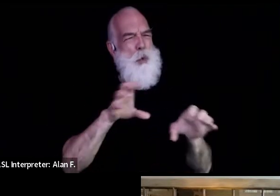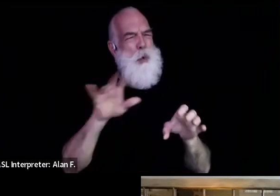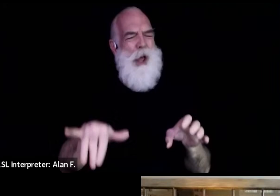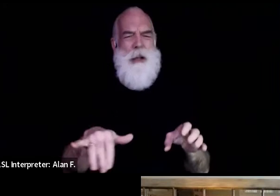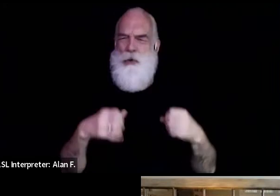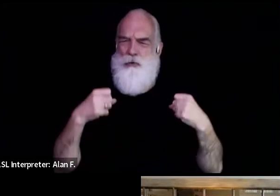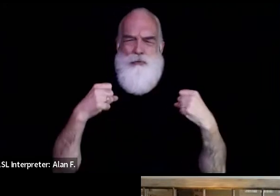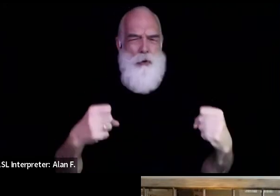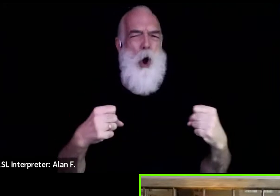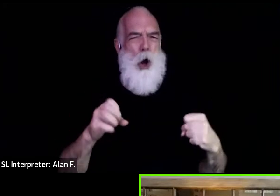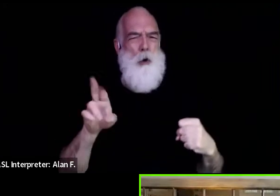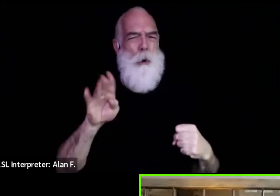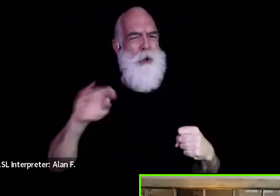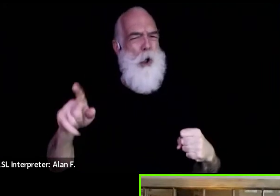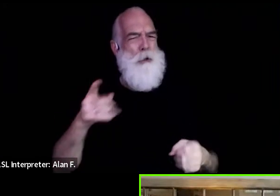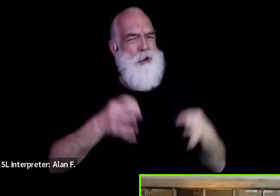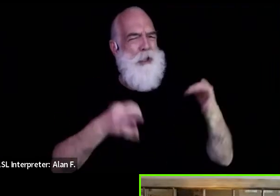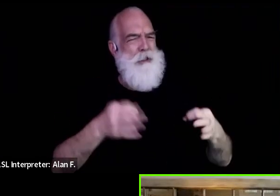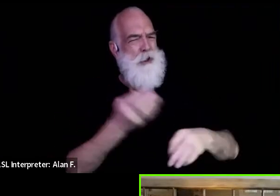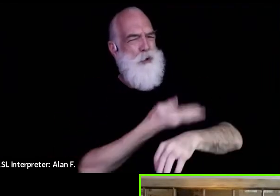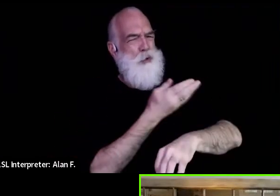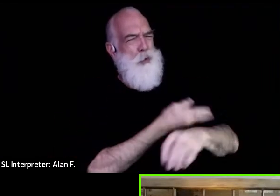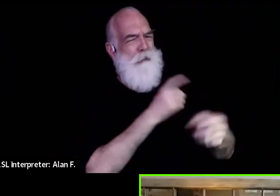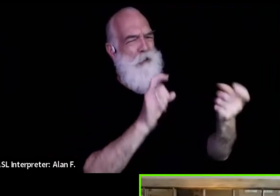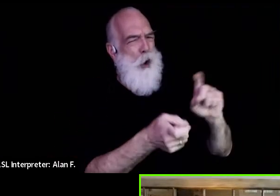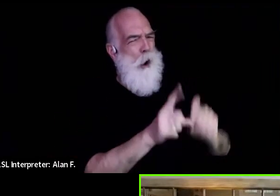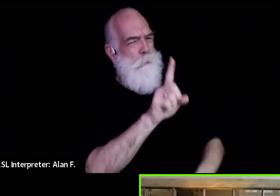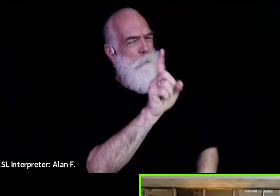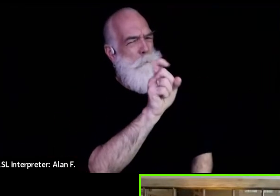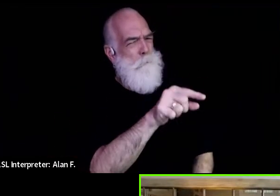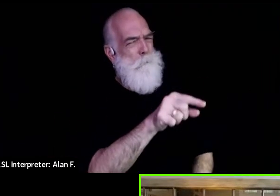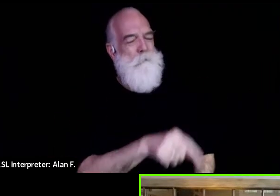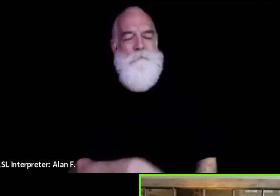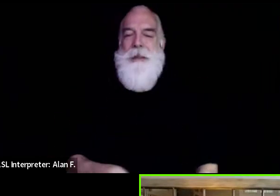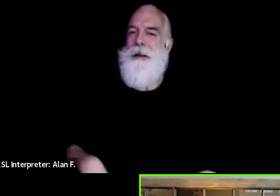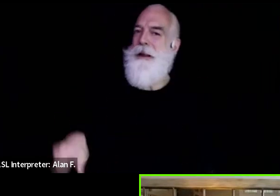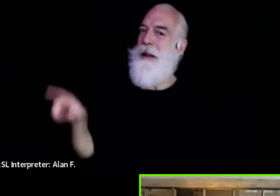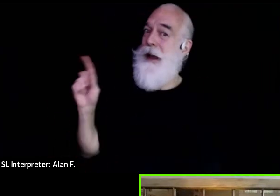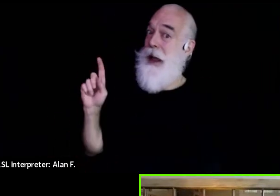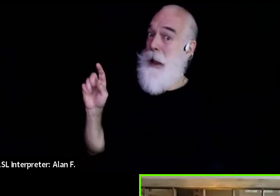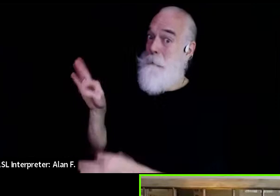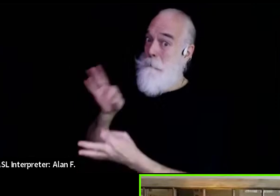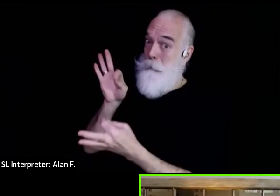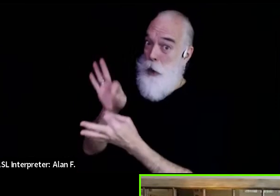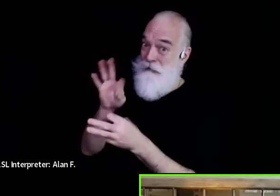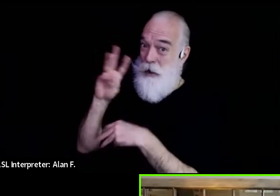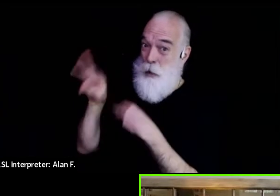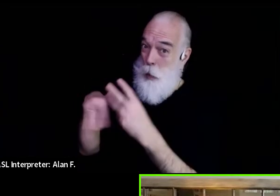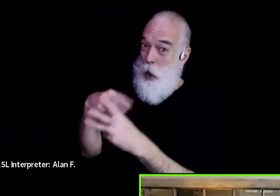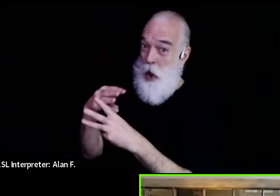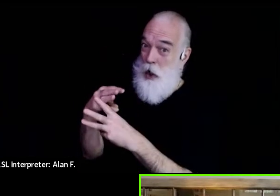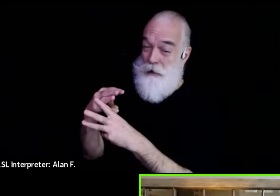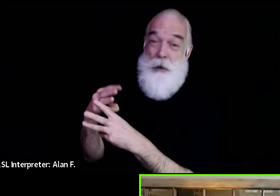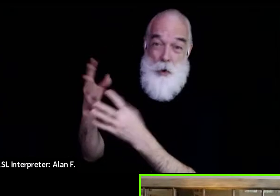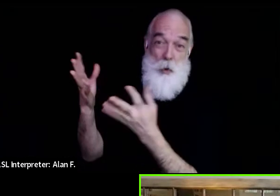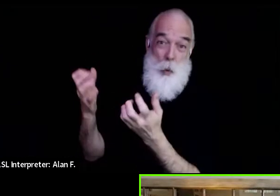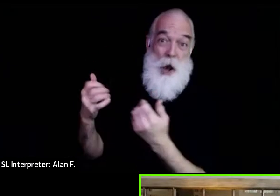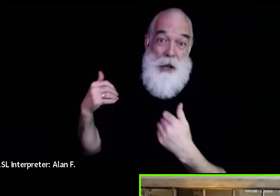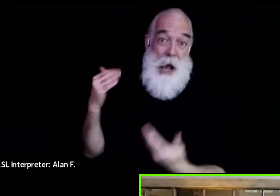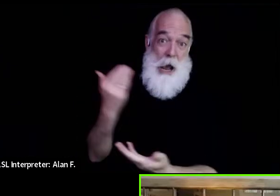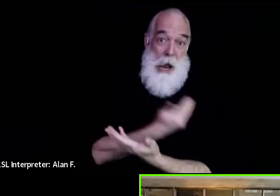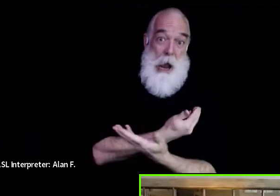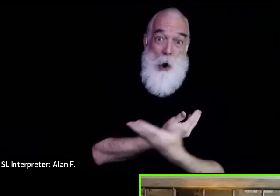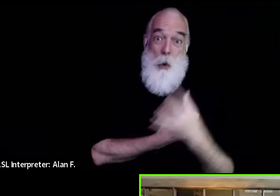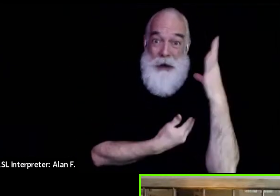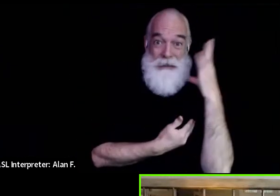start? Well, ideally, elected officials bring their life experiences to bear. And for me, it